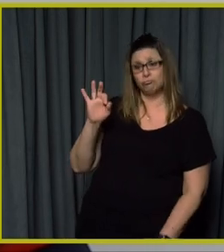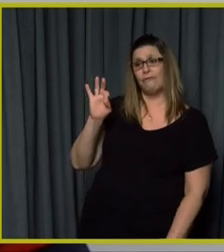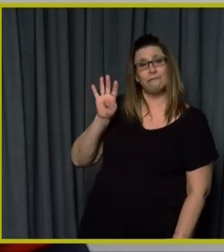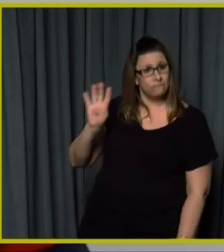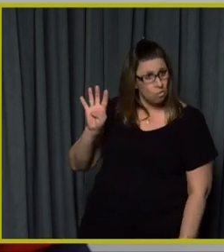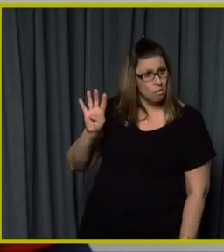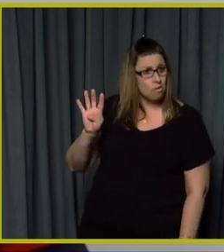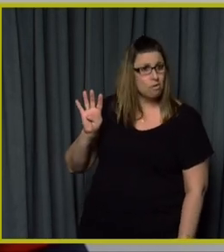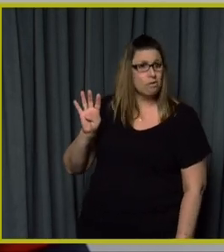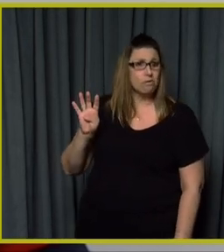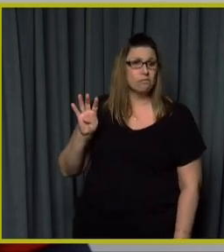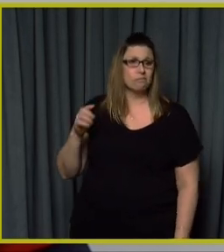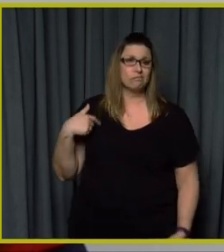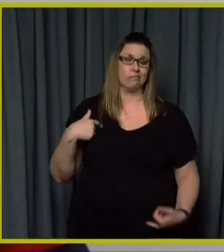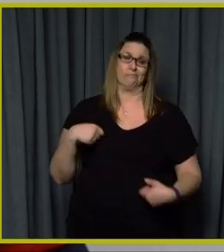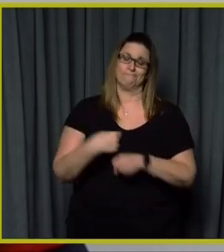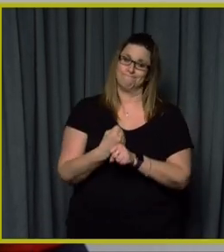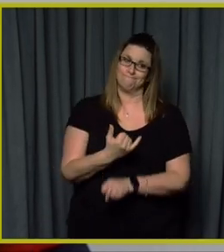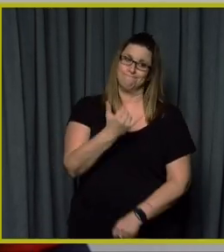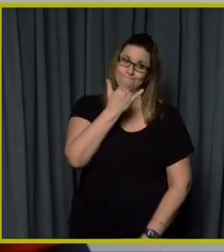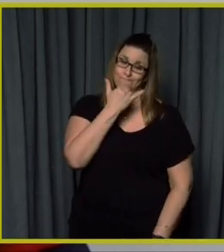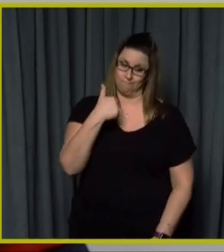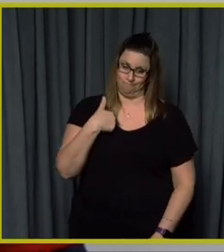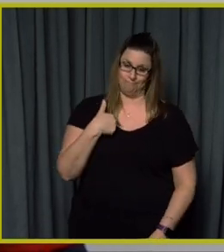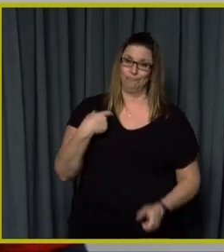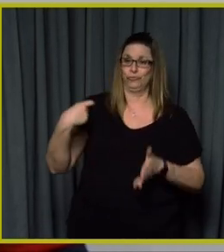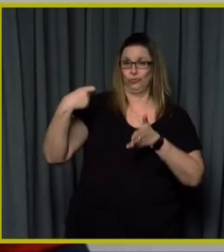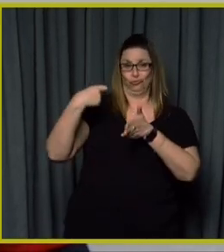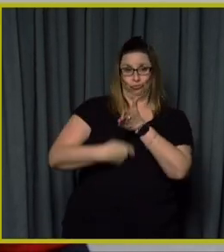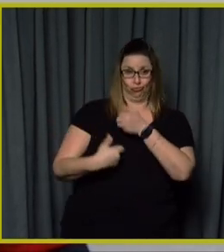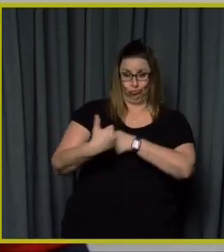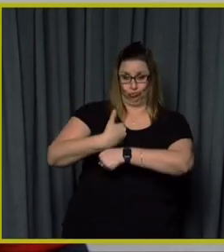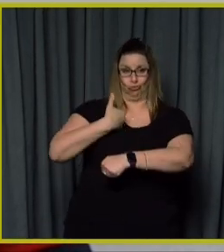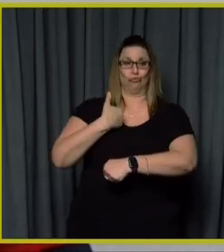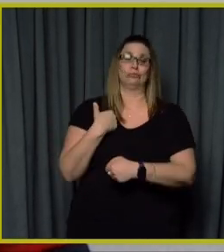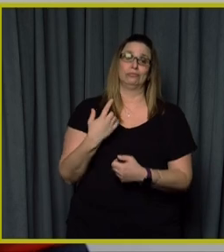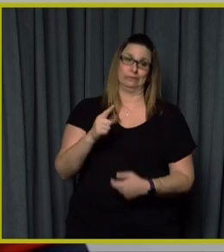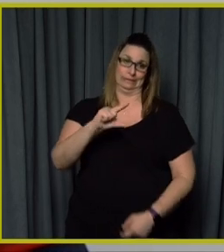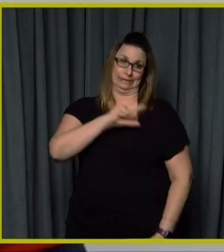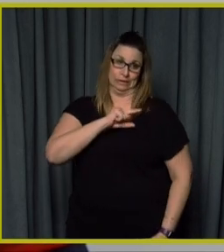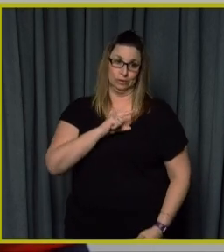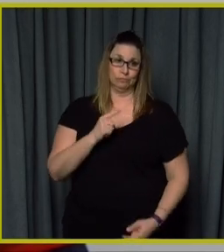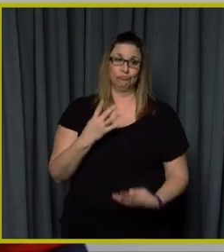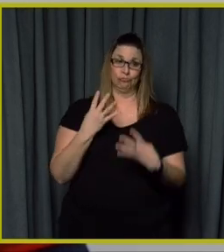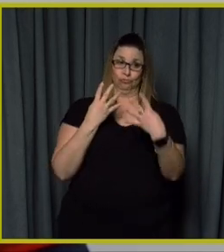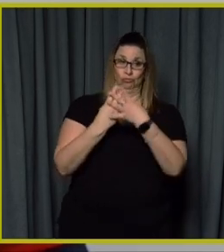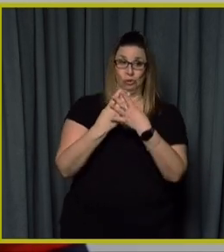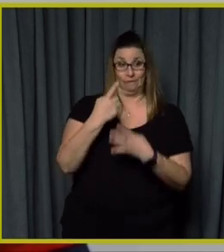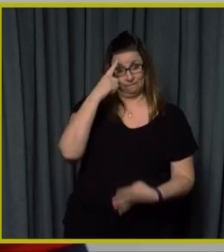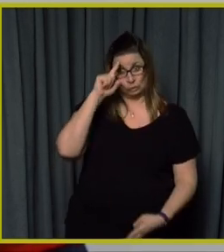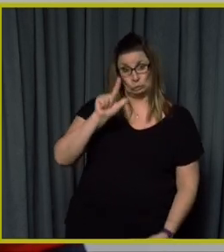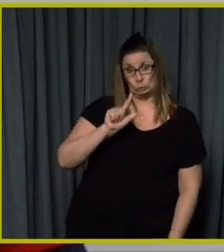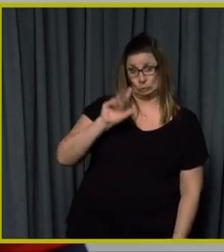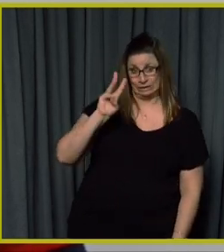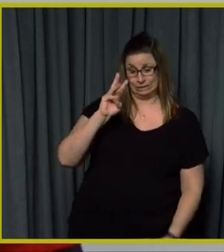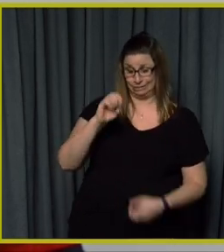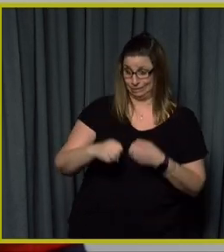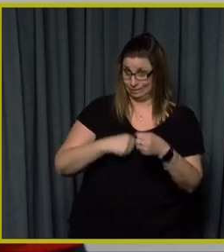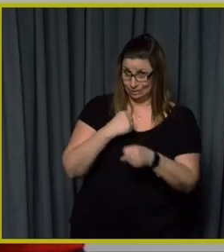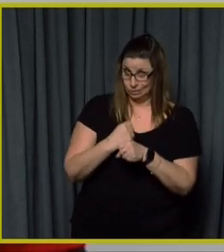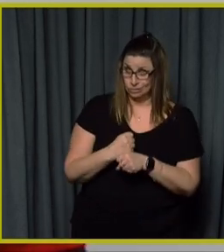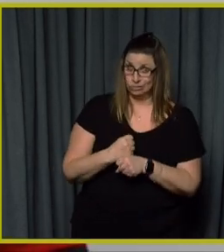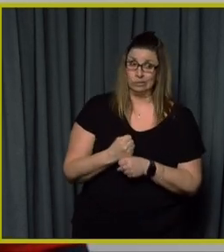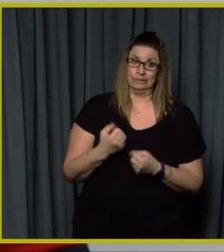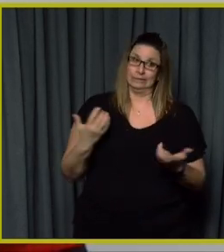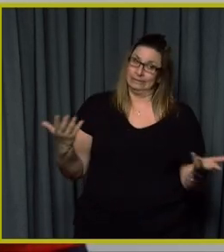1994. I did 25, almost 26 years. I noticed a lot of things. I noticed a mass incarceration,